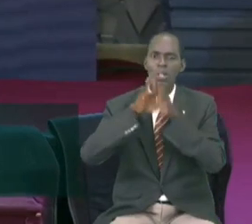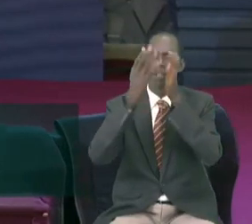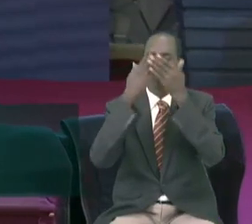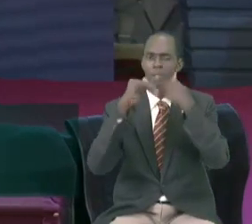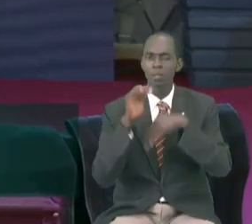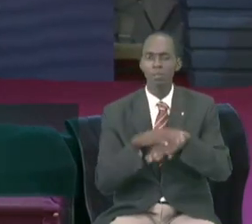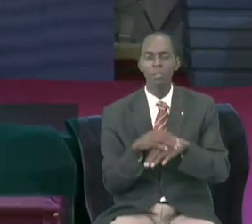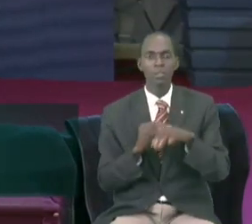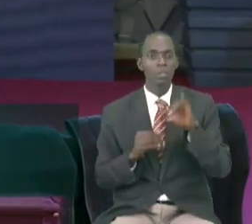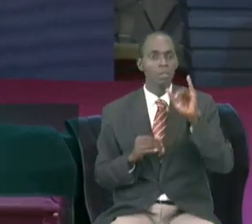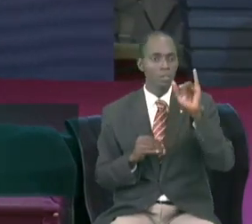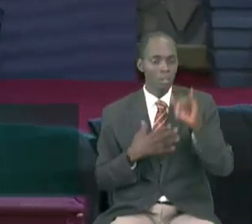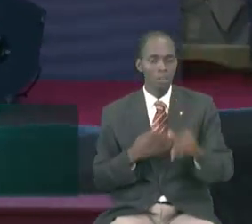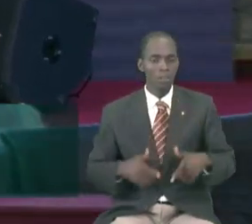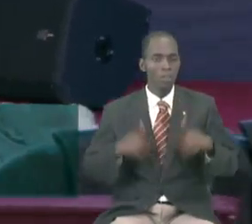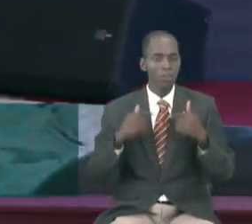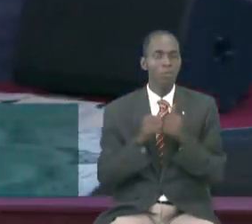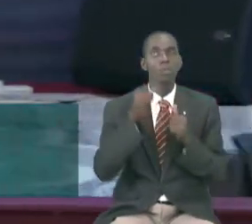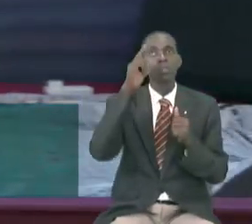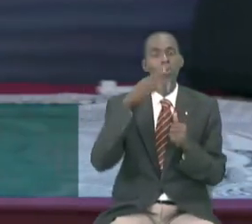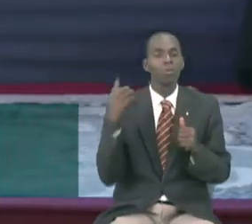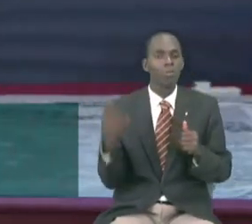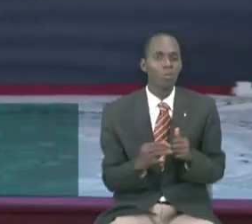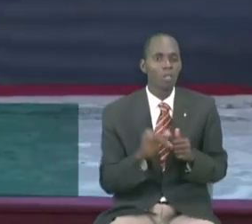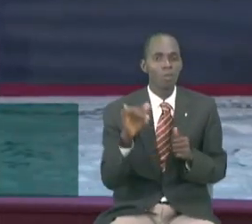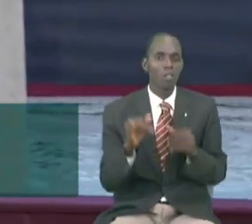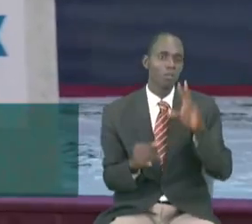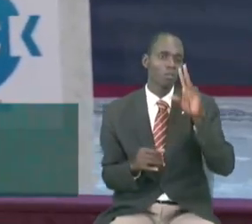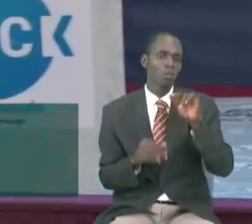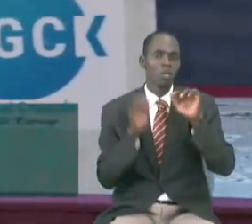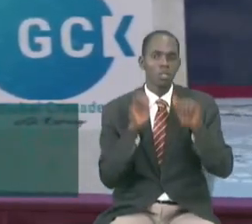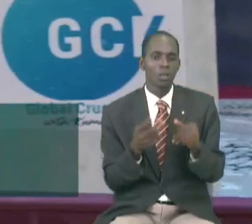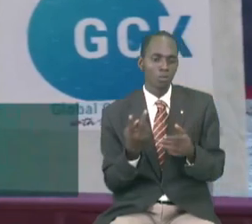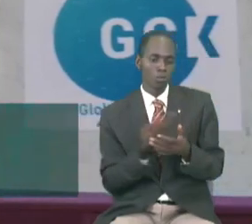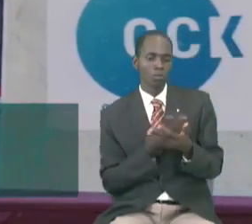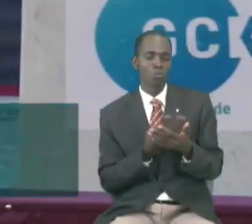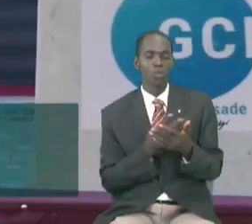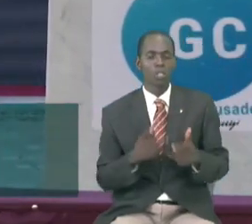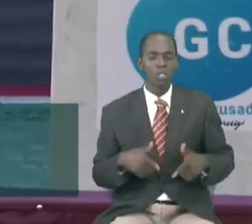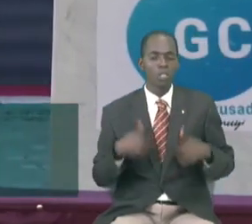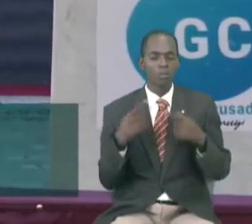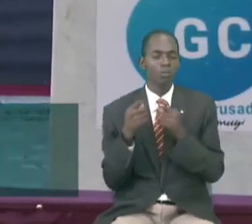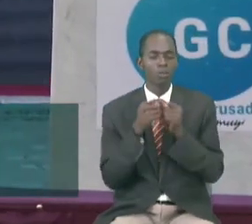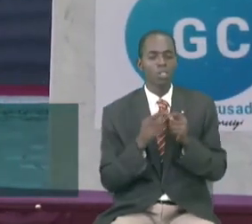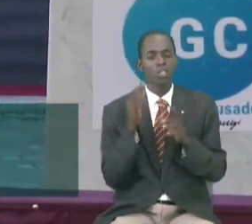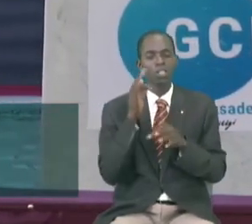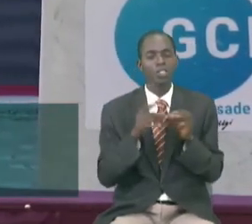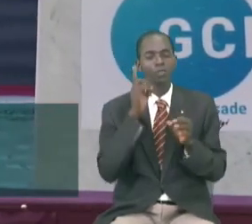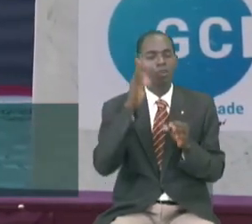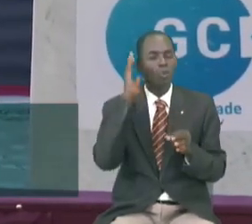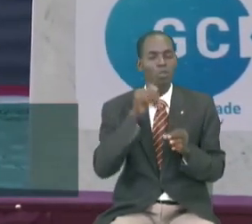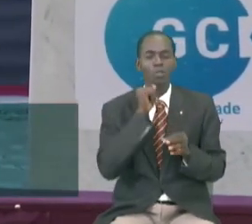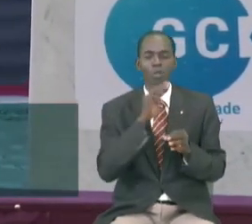you not be agreed? If you die now, God, I pray, kill me, destroy me, because